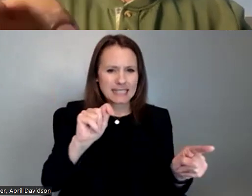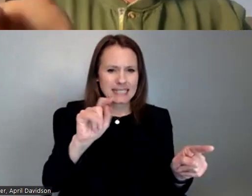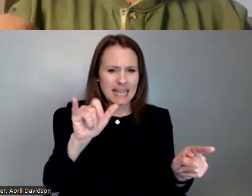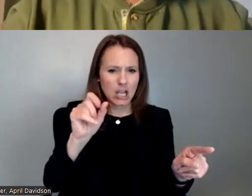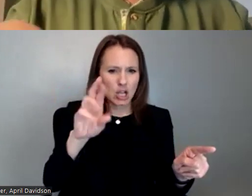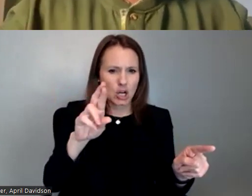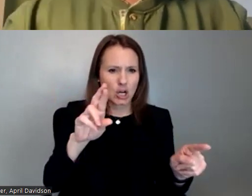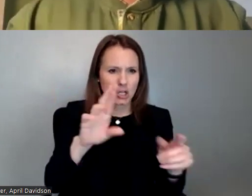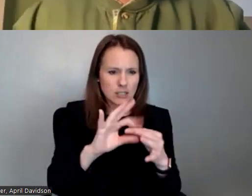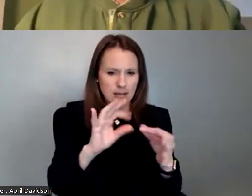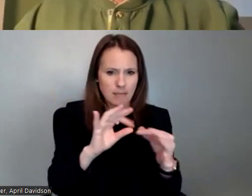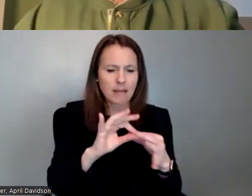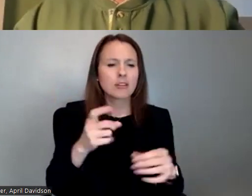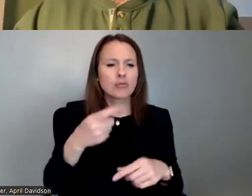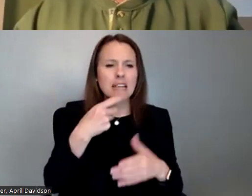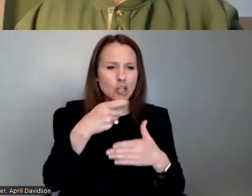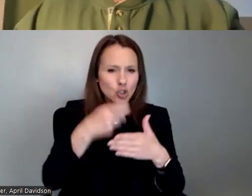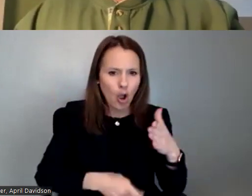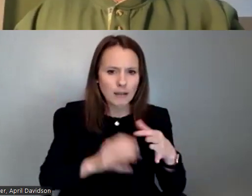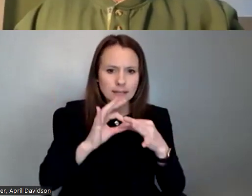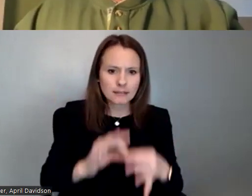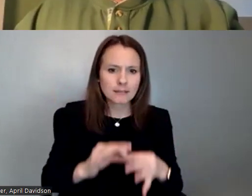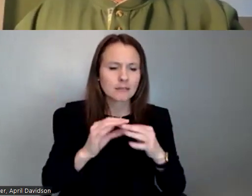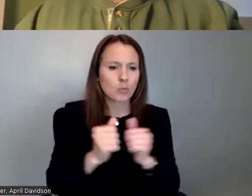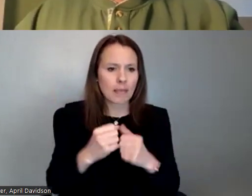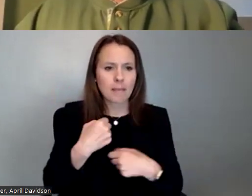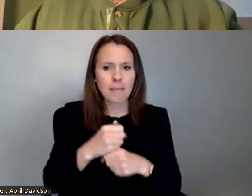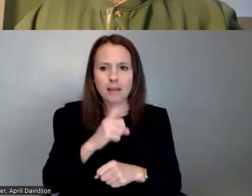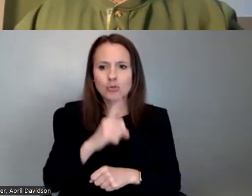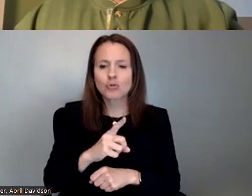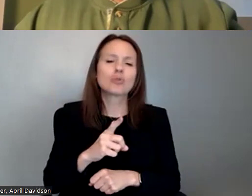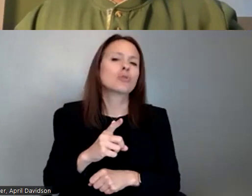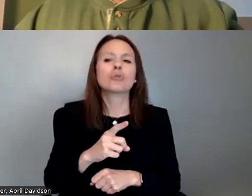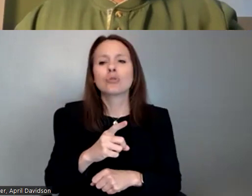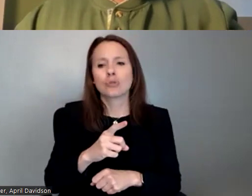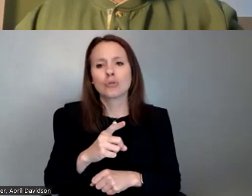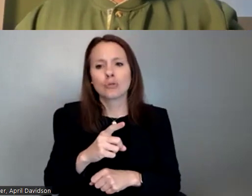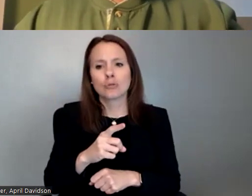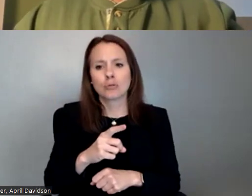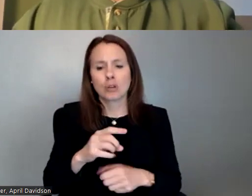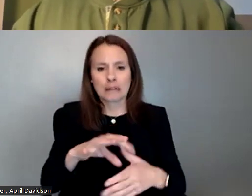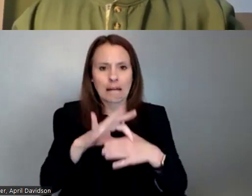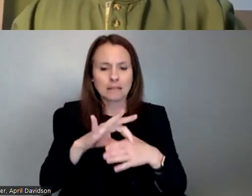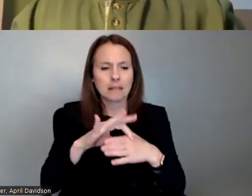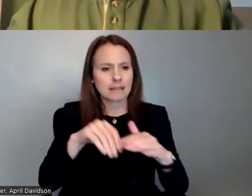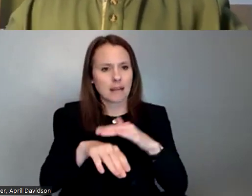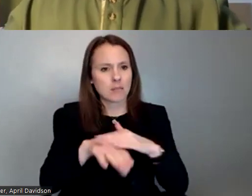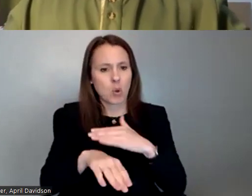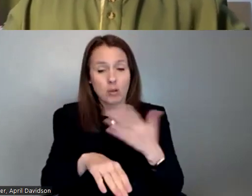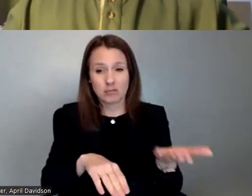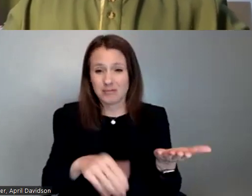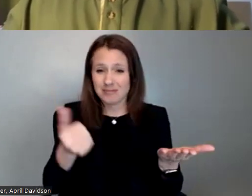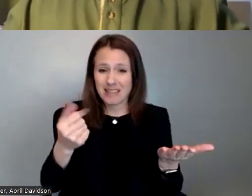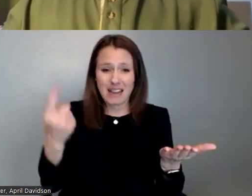there is a cost associated with ensuring that literature is accessible. Do any of